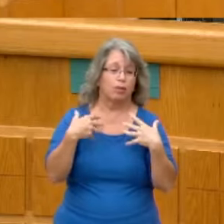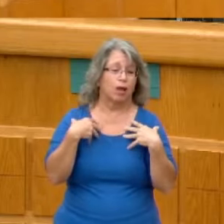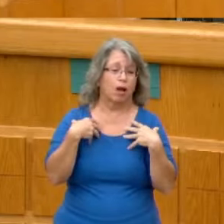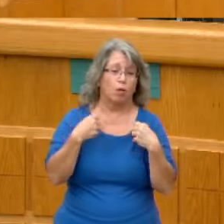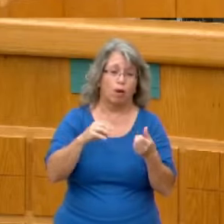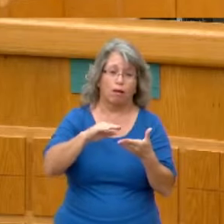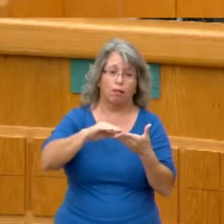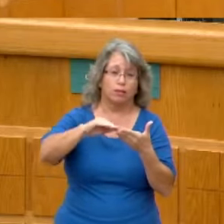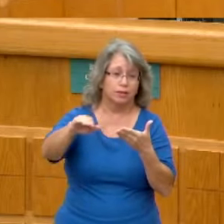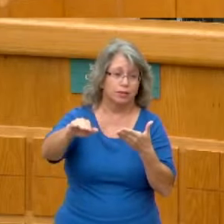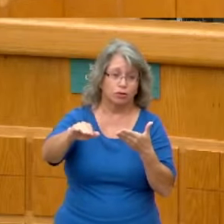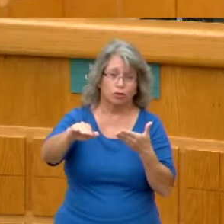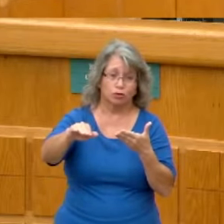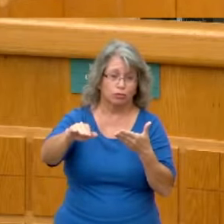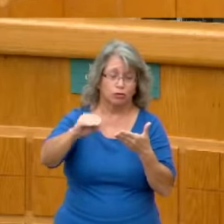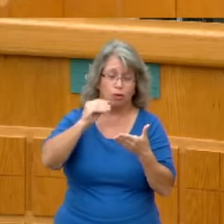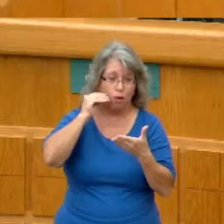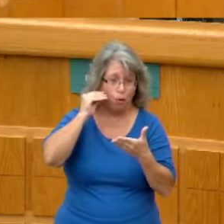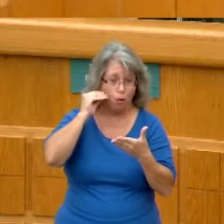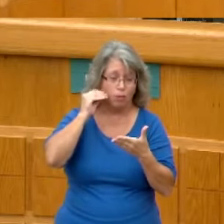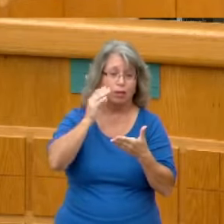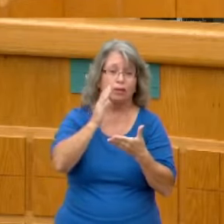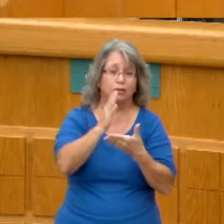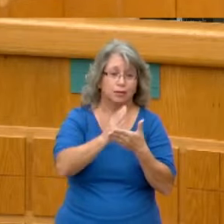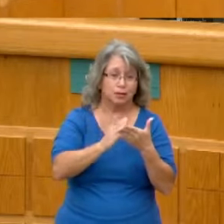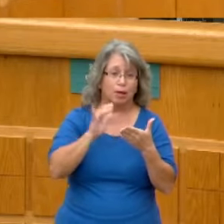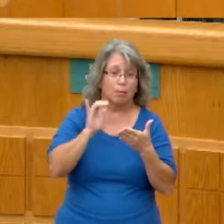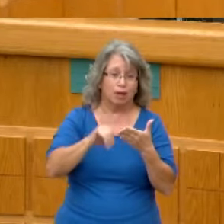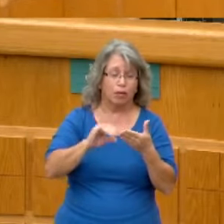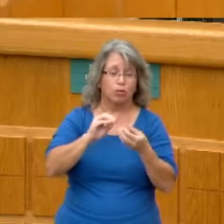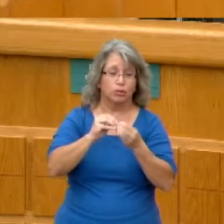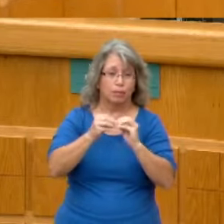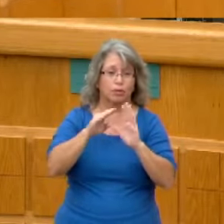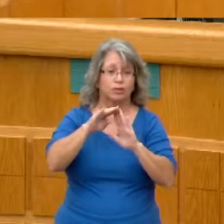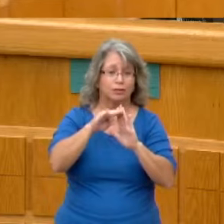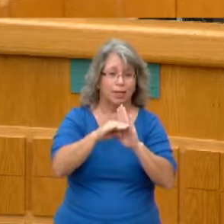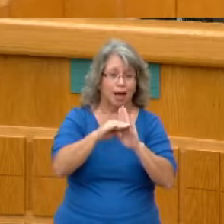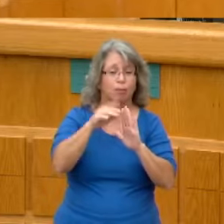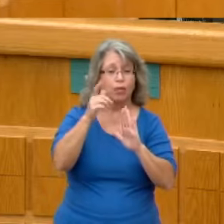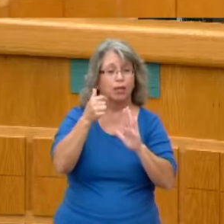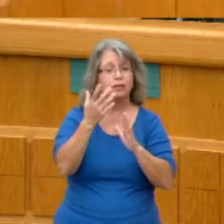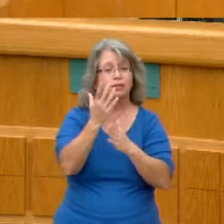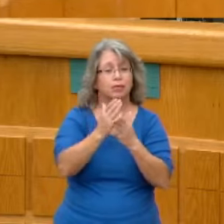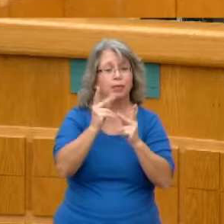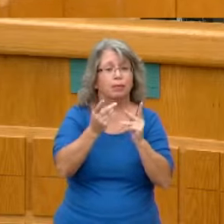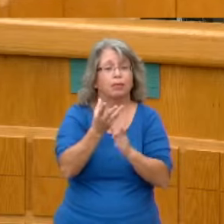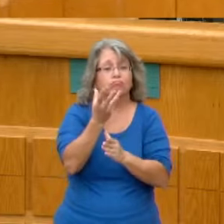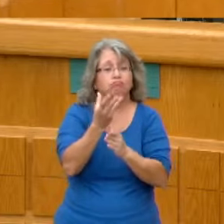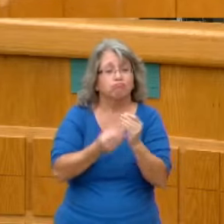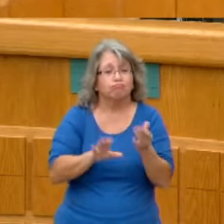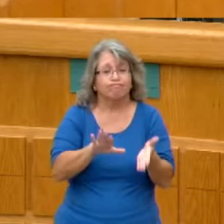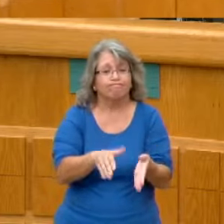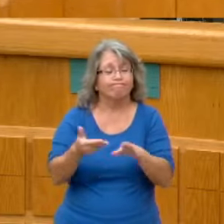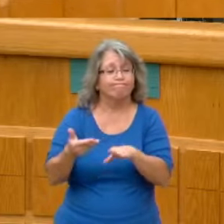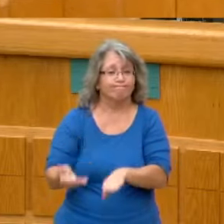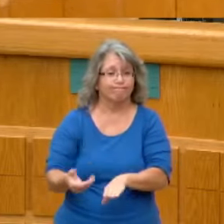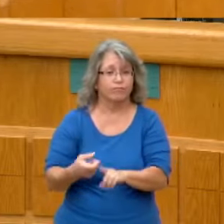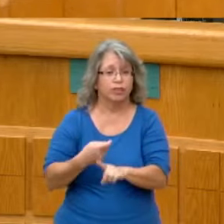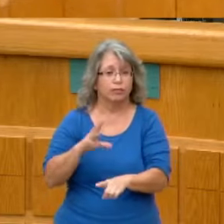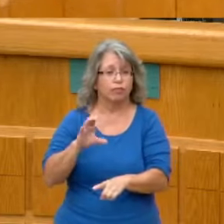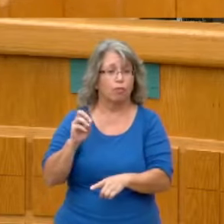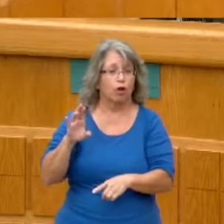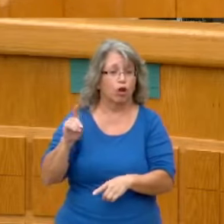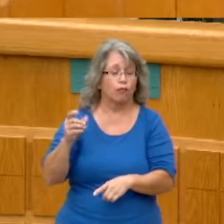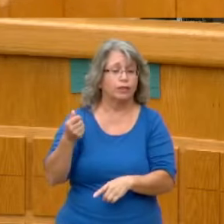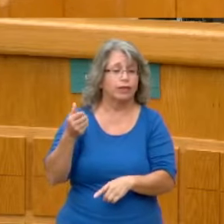back home to their family members. Some of those we have lost due to COVID-19, so they have actually